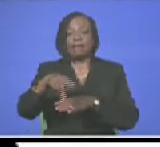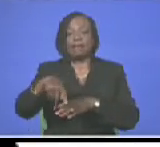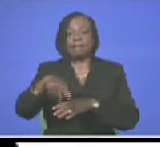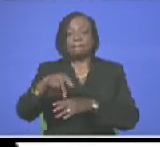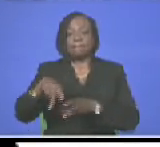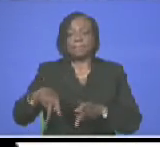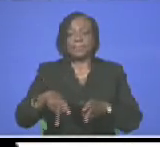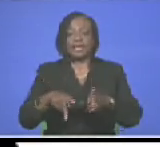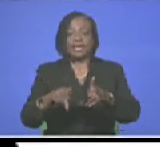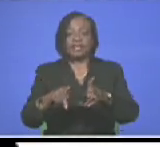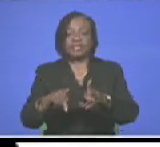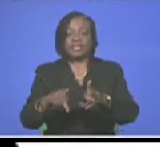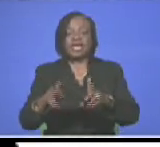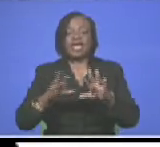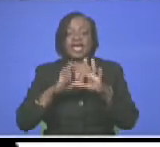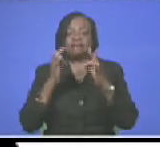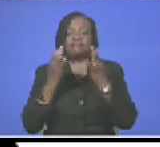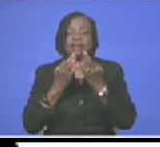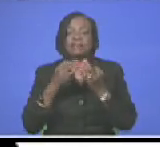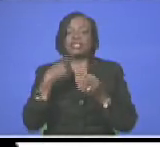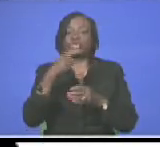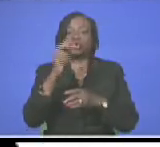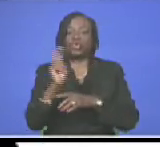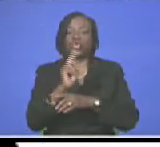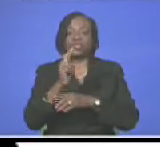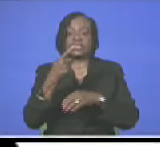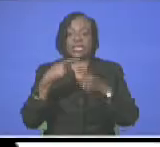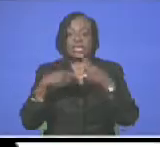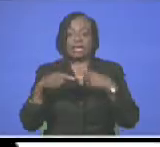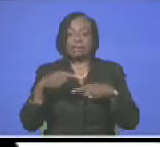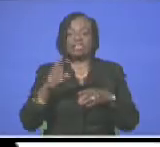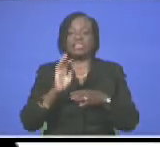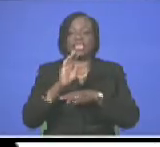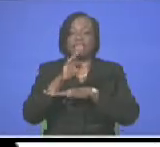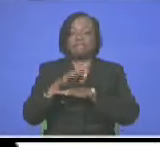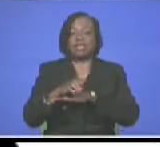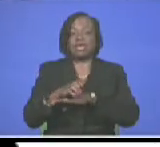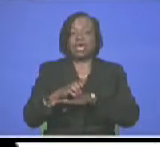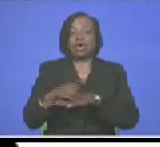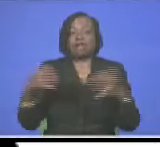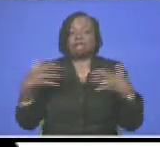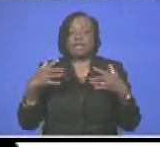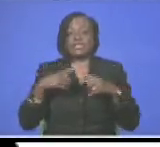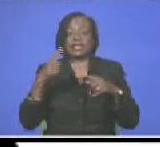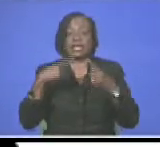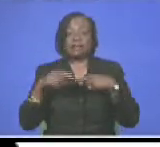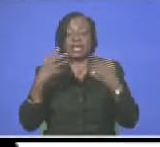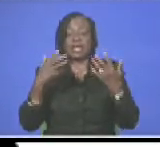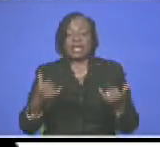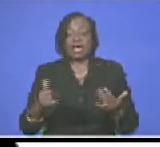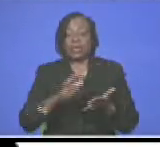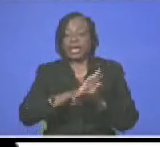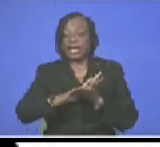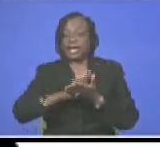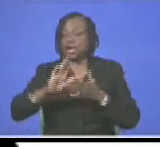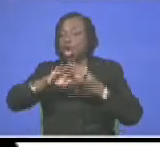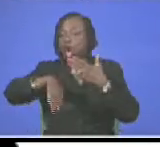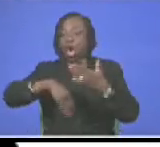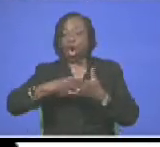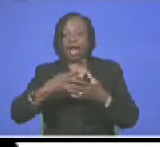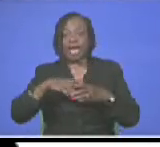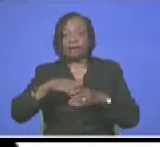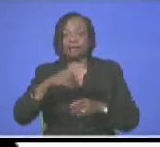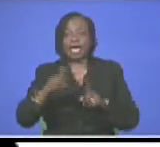so families that used to come here in the evenings were afraid to come here. We've now cleared it all out, as you can